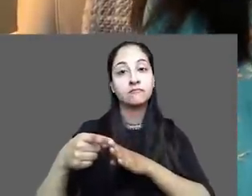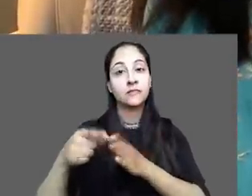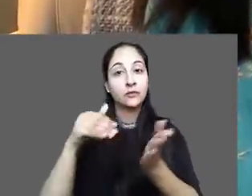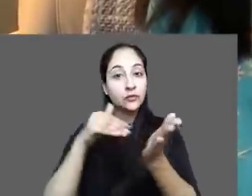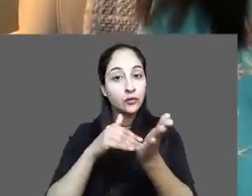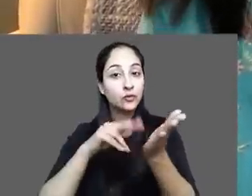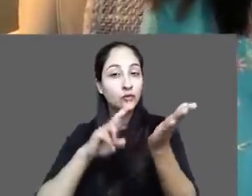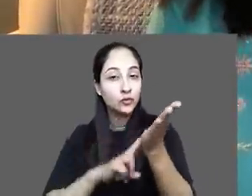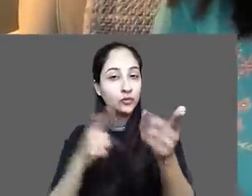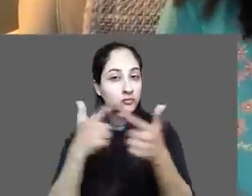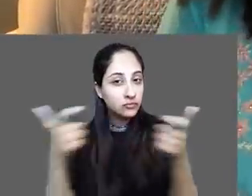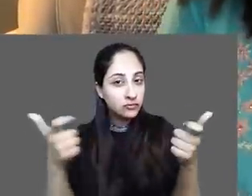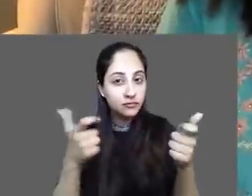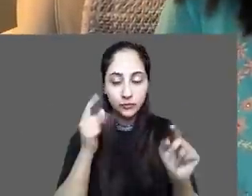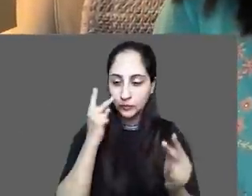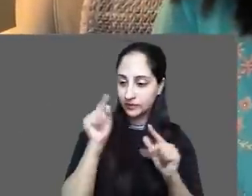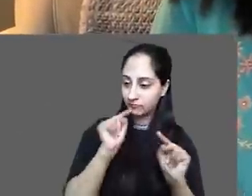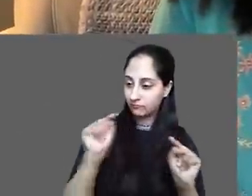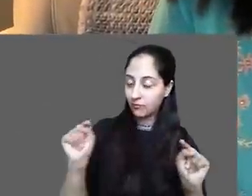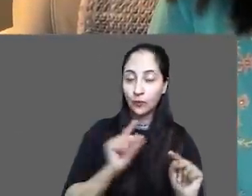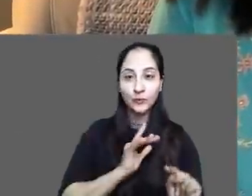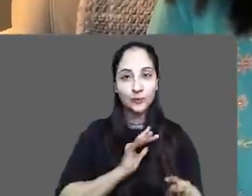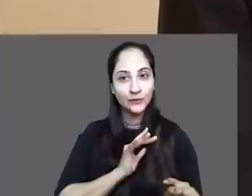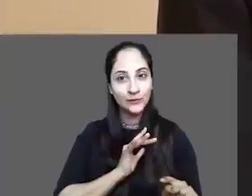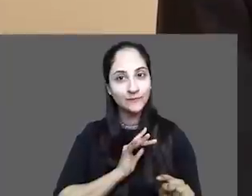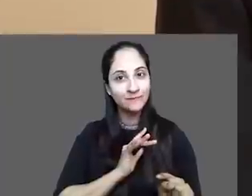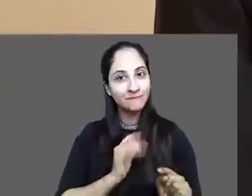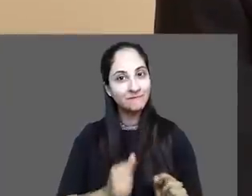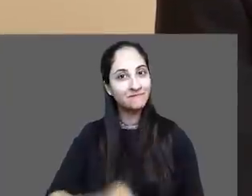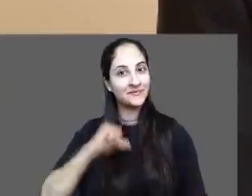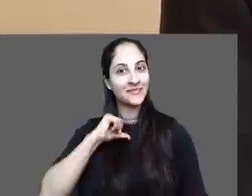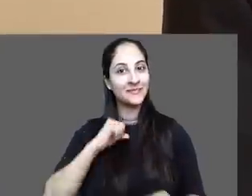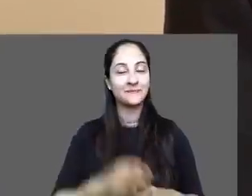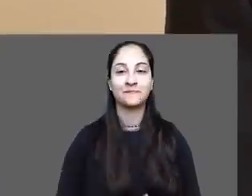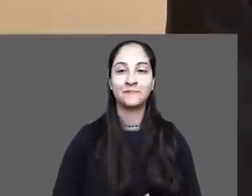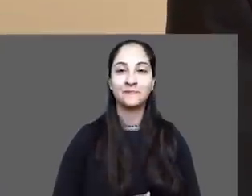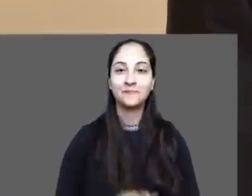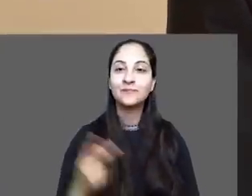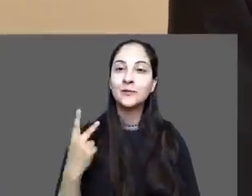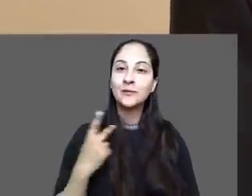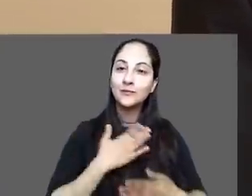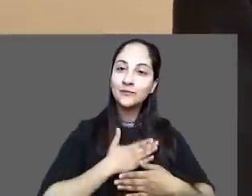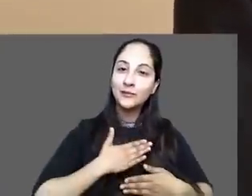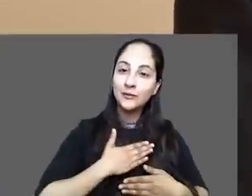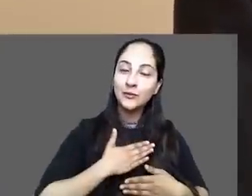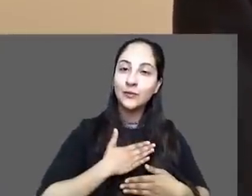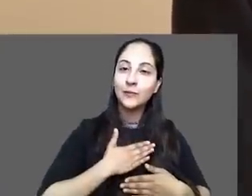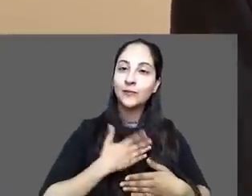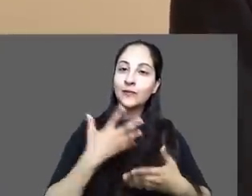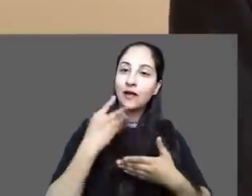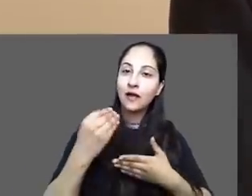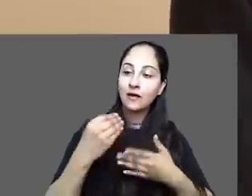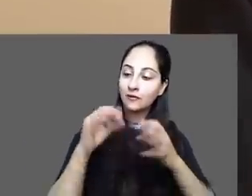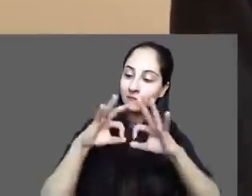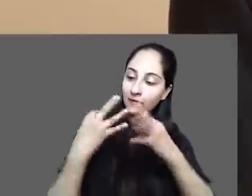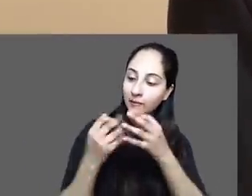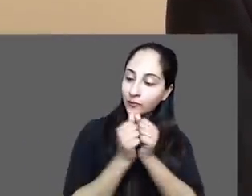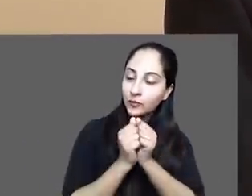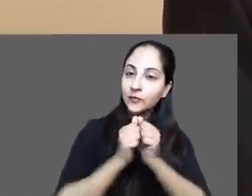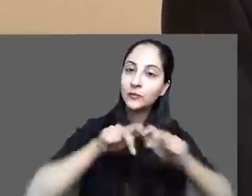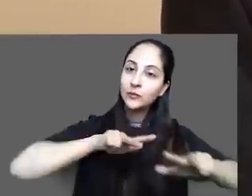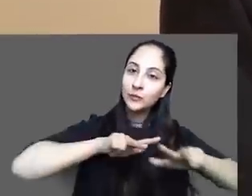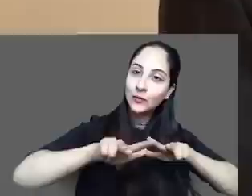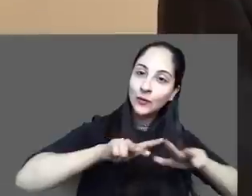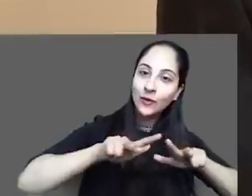business people to medical professionals. The most memorable experience for us in the past year was going